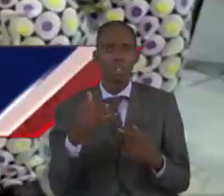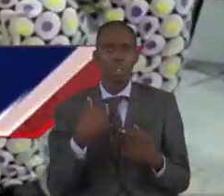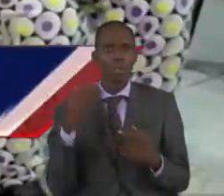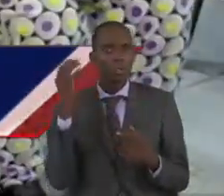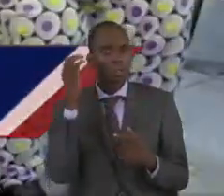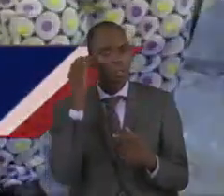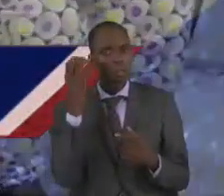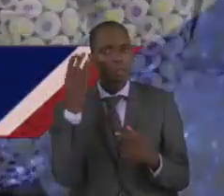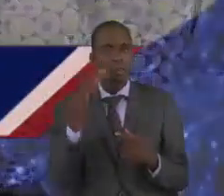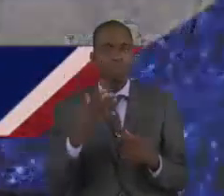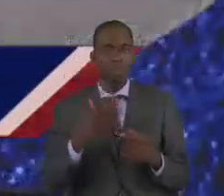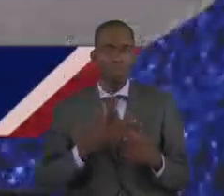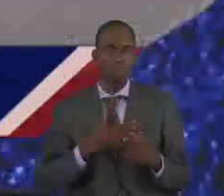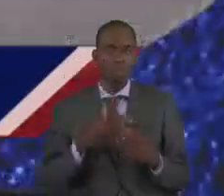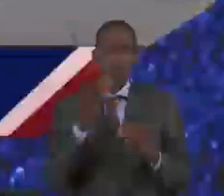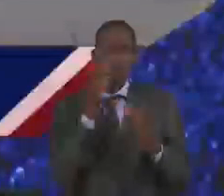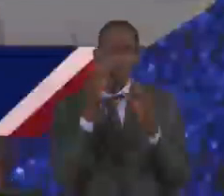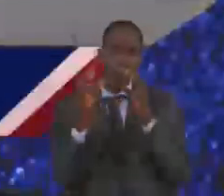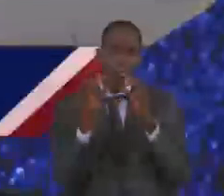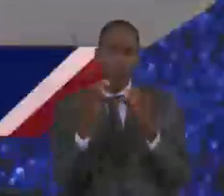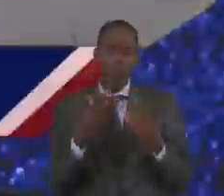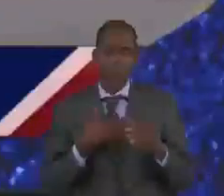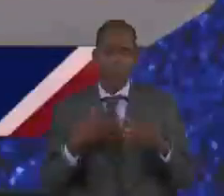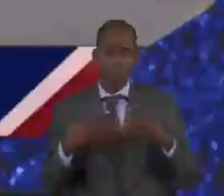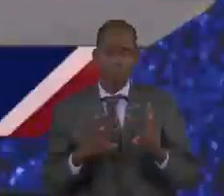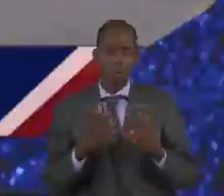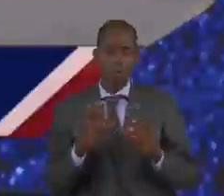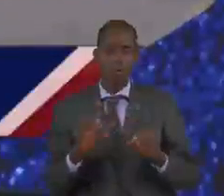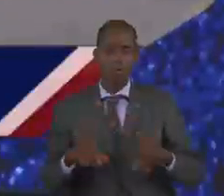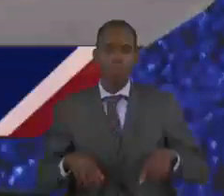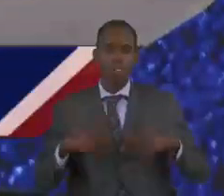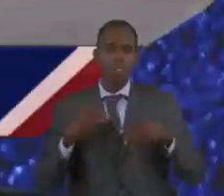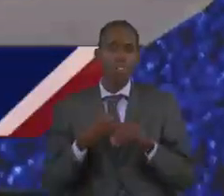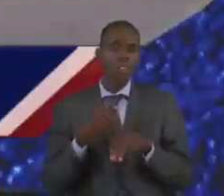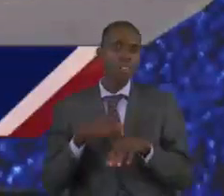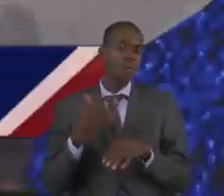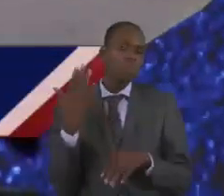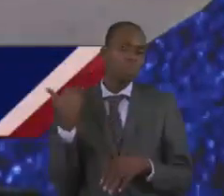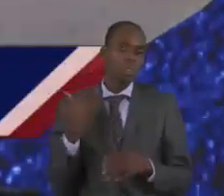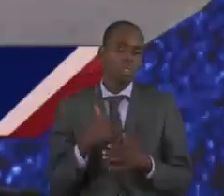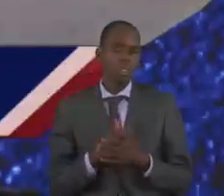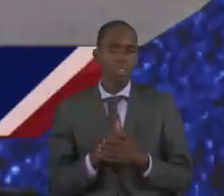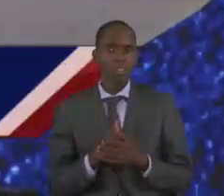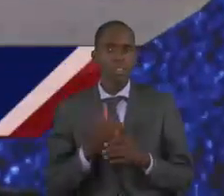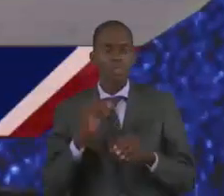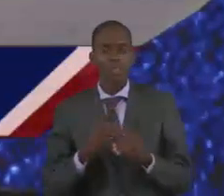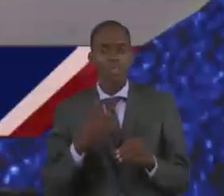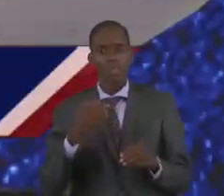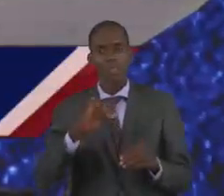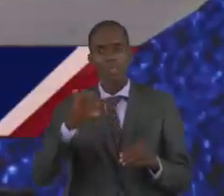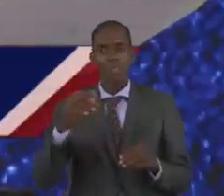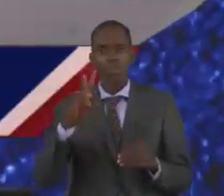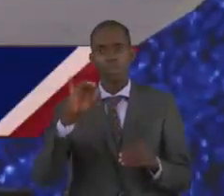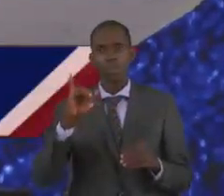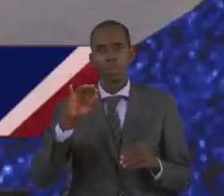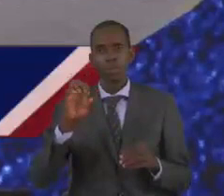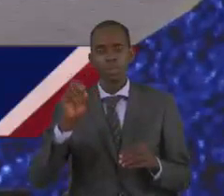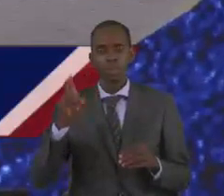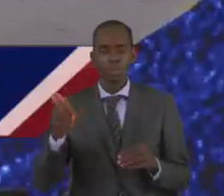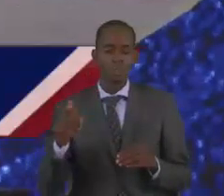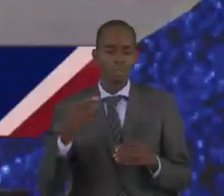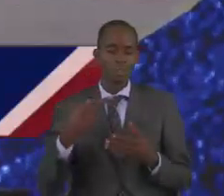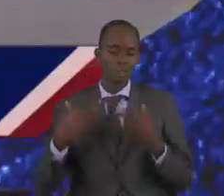of my conversation, my manner of life in time past, in the Jewish religion, in the